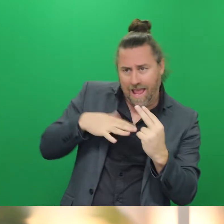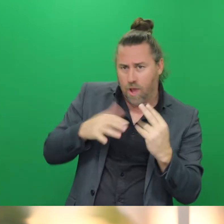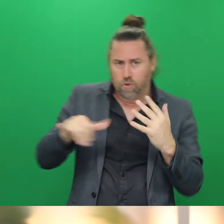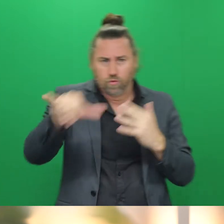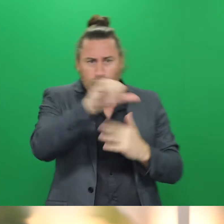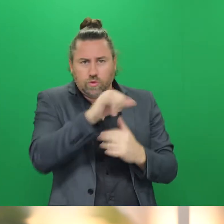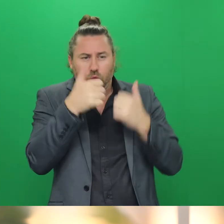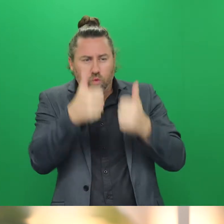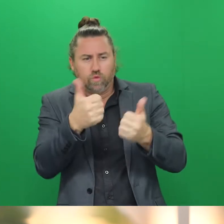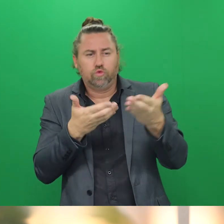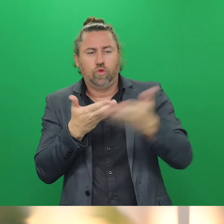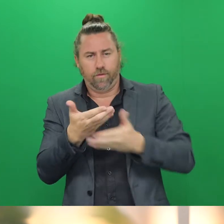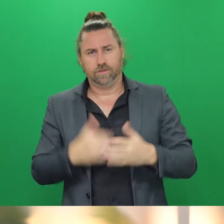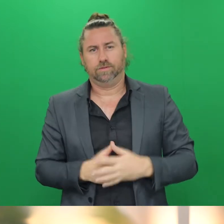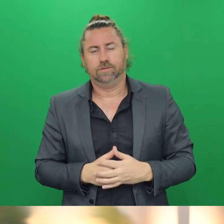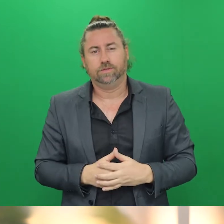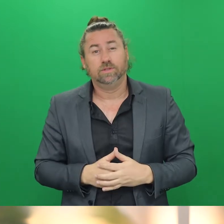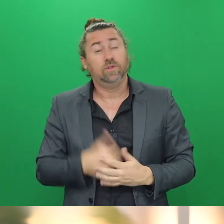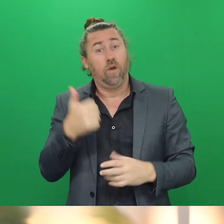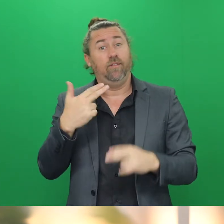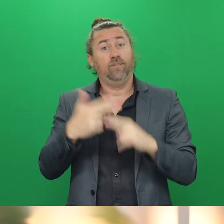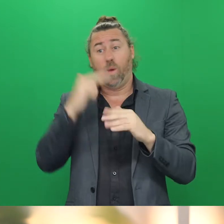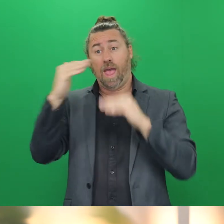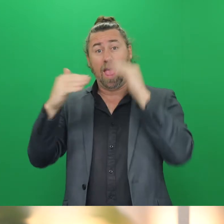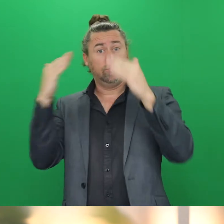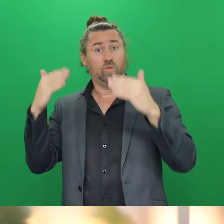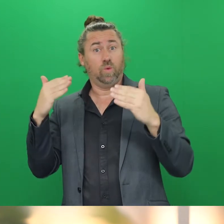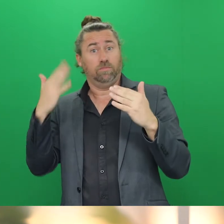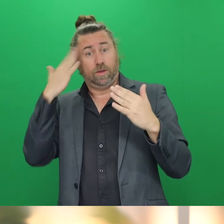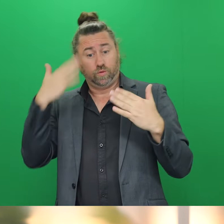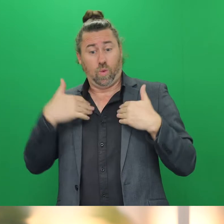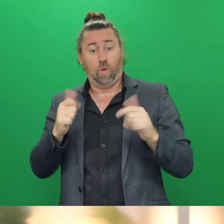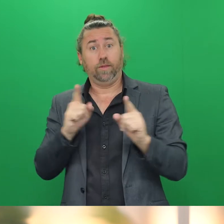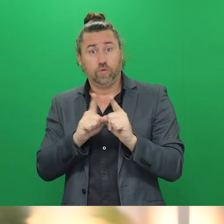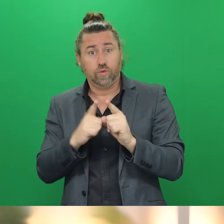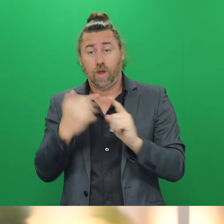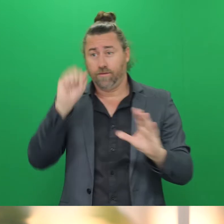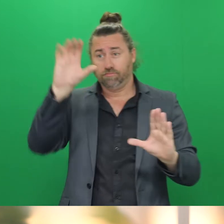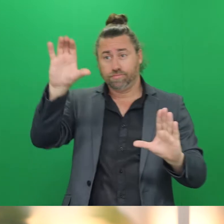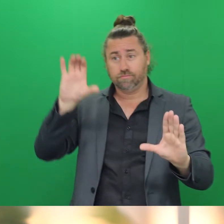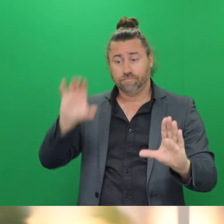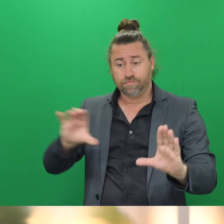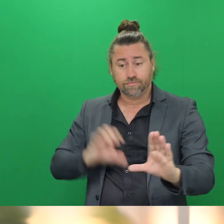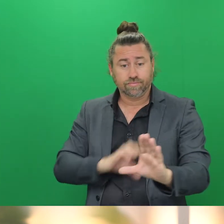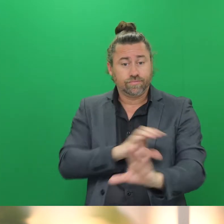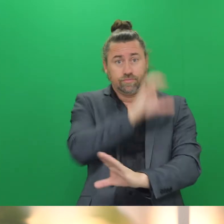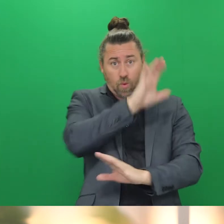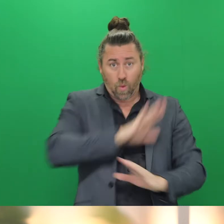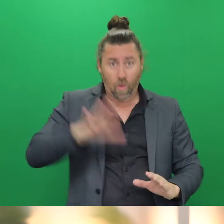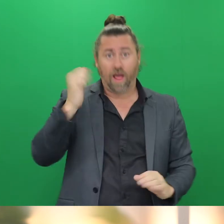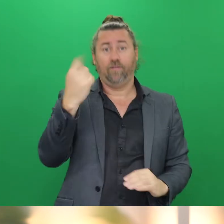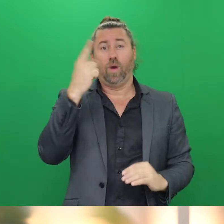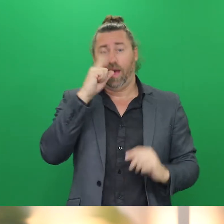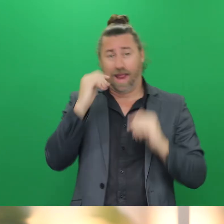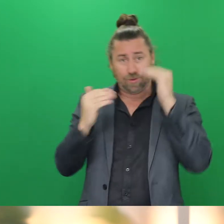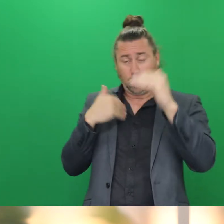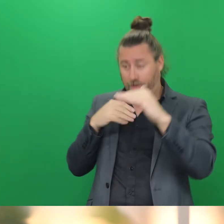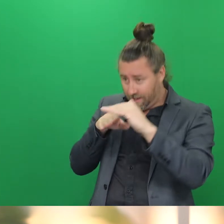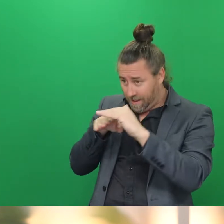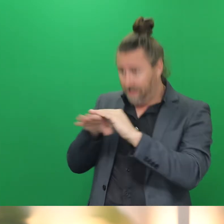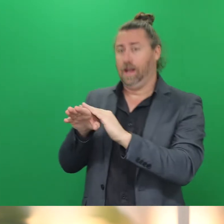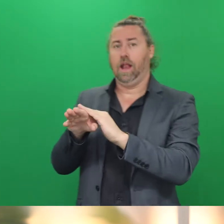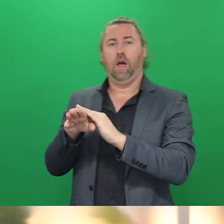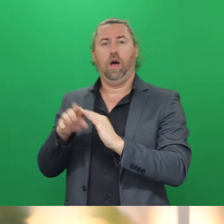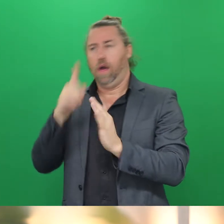health services. Head to Health adult mental health centres are now located in each jurisdiction and provide an entry point for adults to